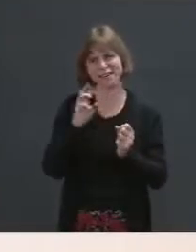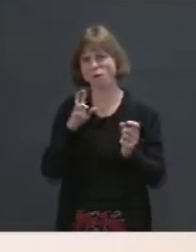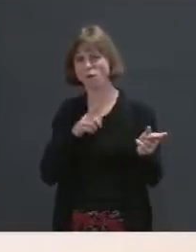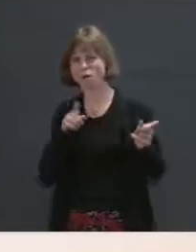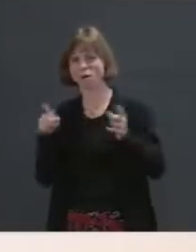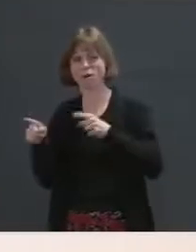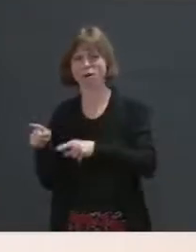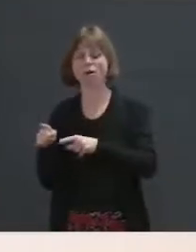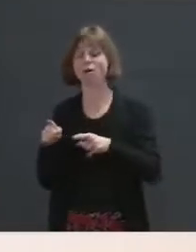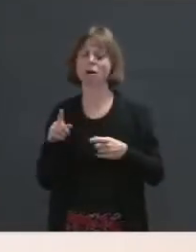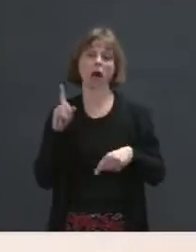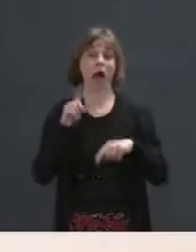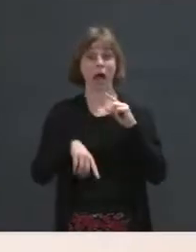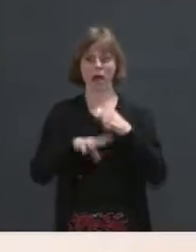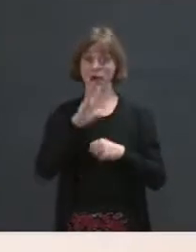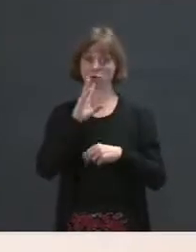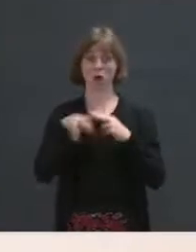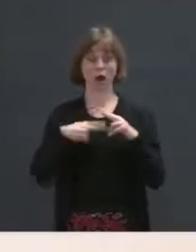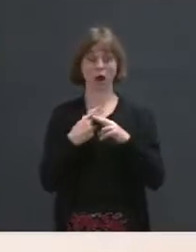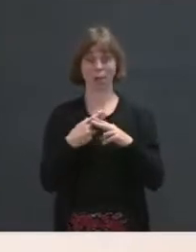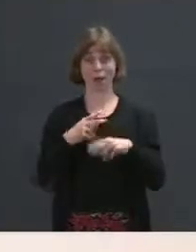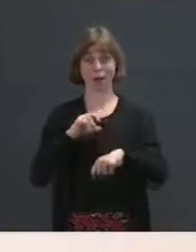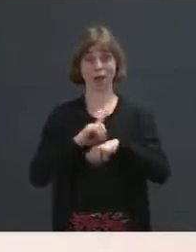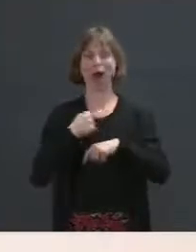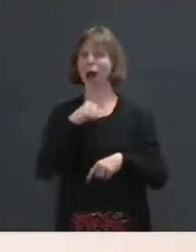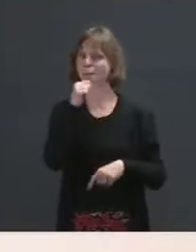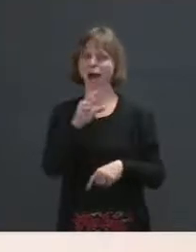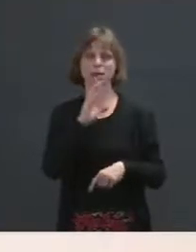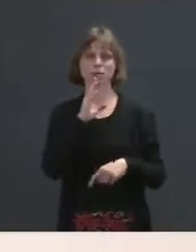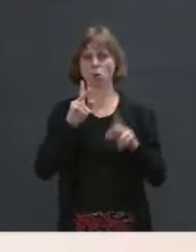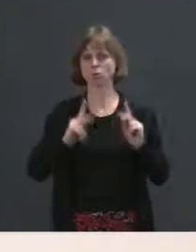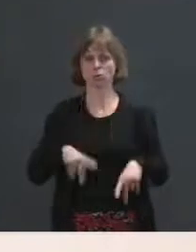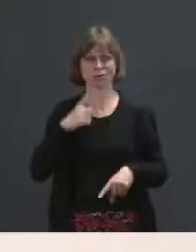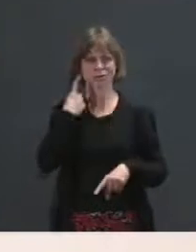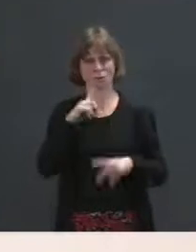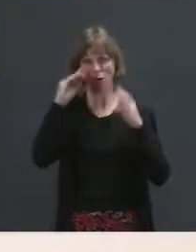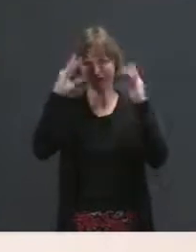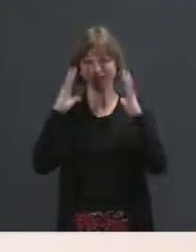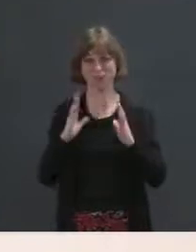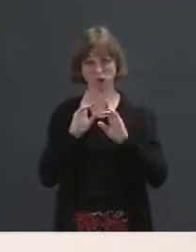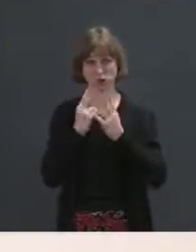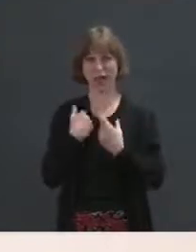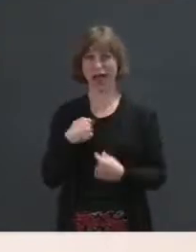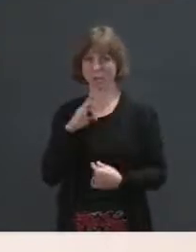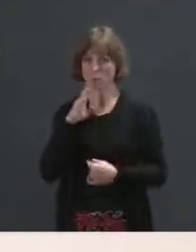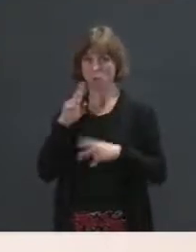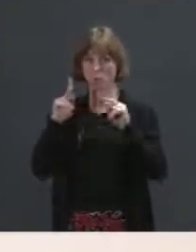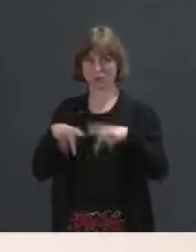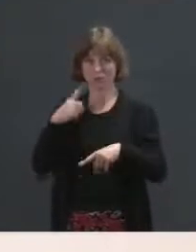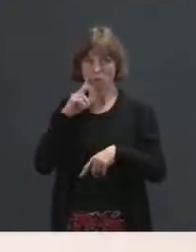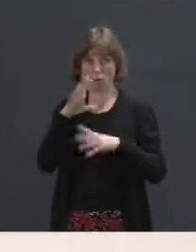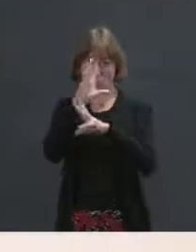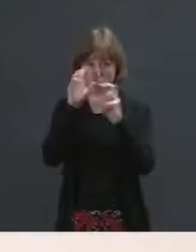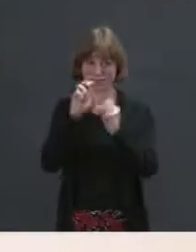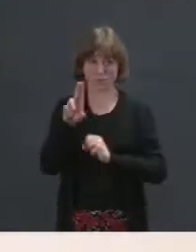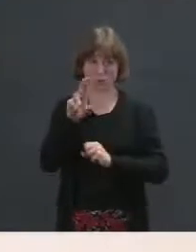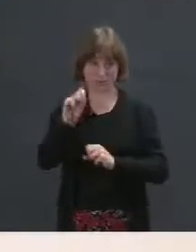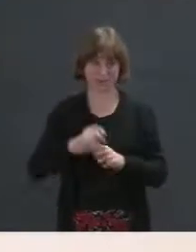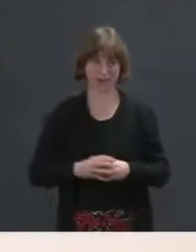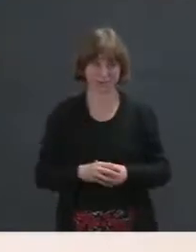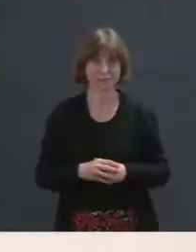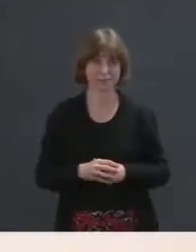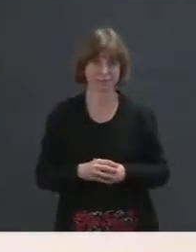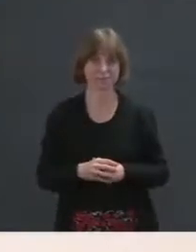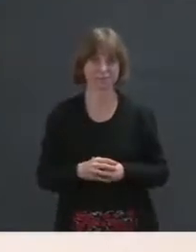the obligations or I'm not a spokesperson for the teachers union. I'm a spokesperson for the President of the United States. So I can convey to